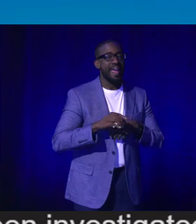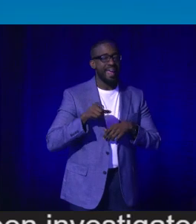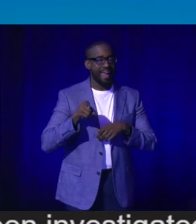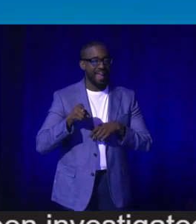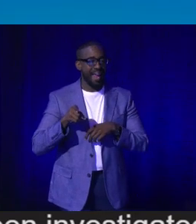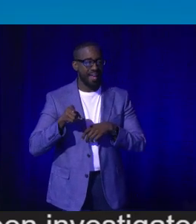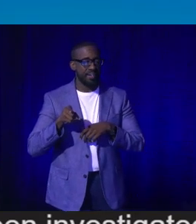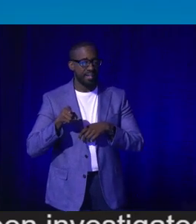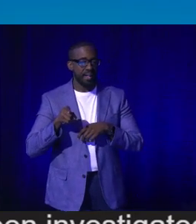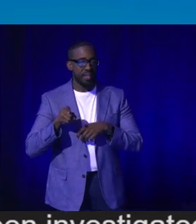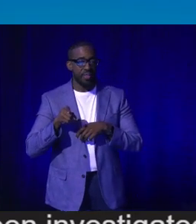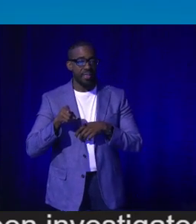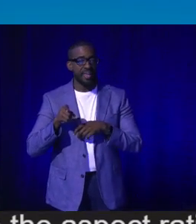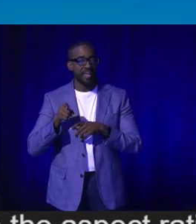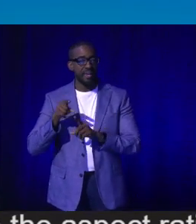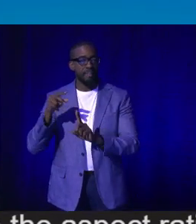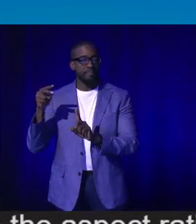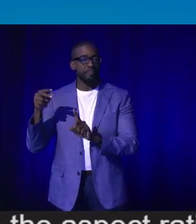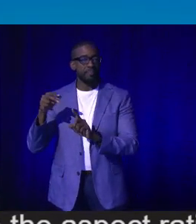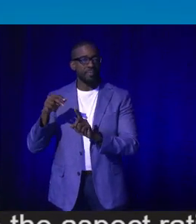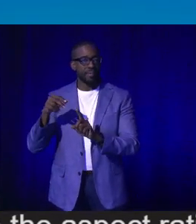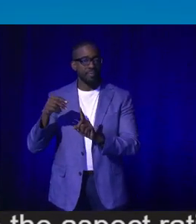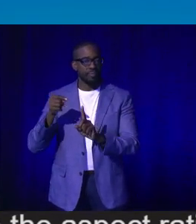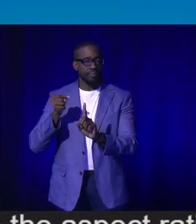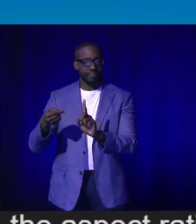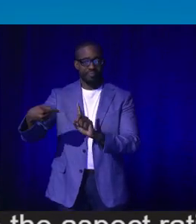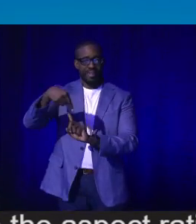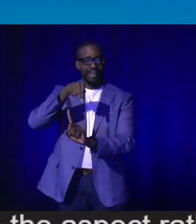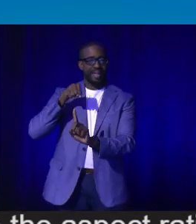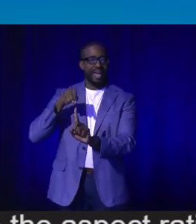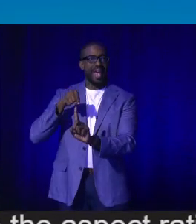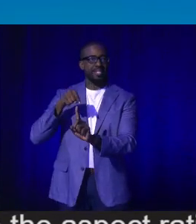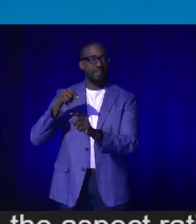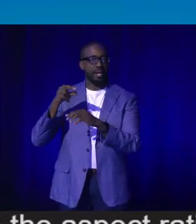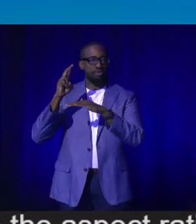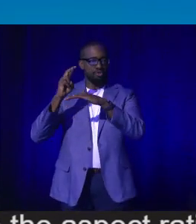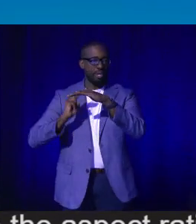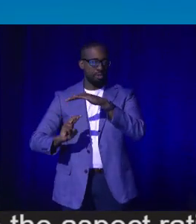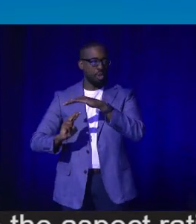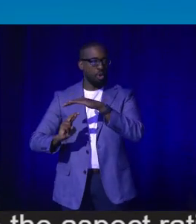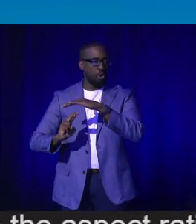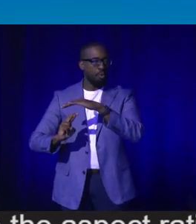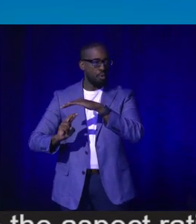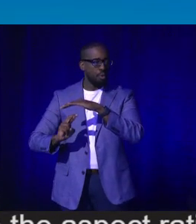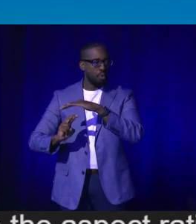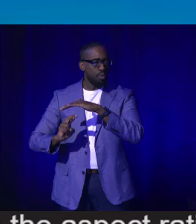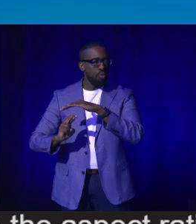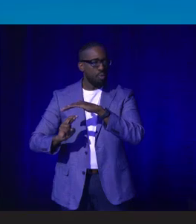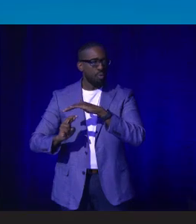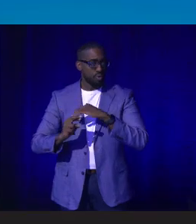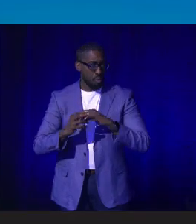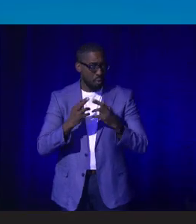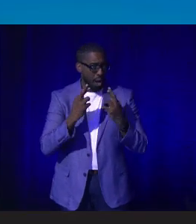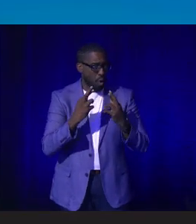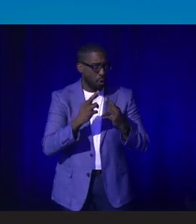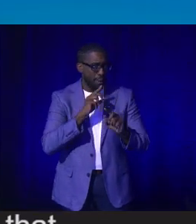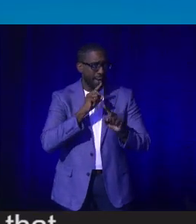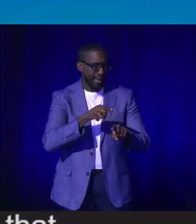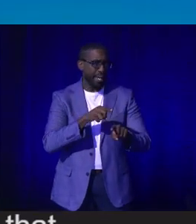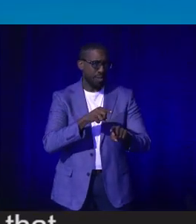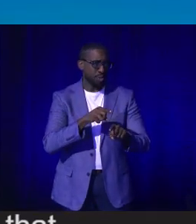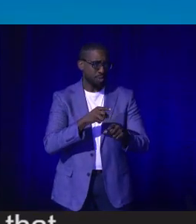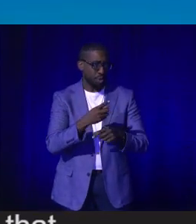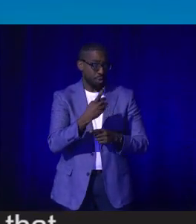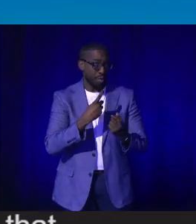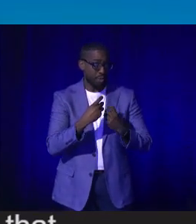like high thermal conductivity axially versus radially and things like that. So I hope this answers your question. Thank you very much. Yeah. We'll take